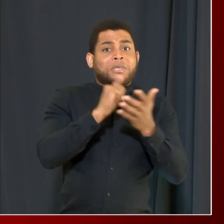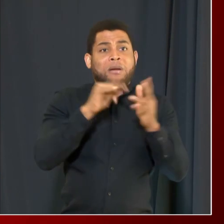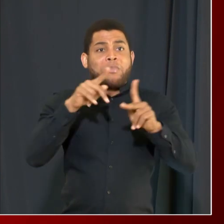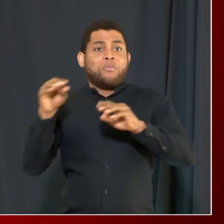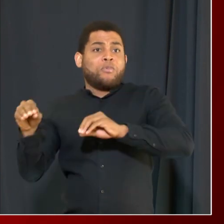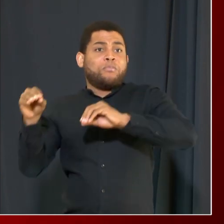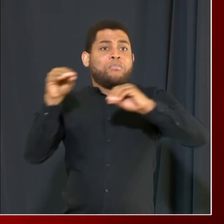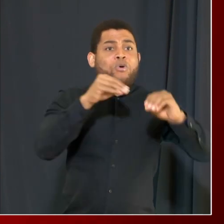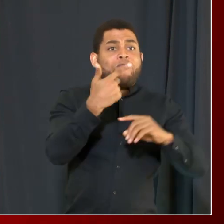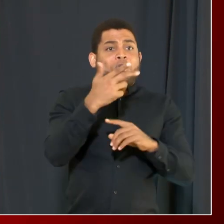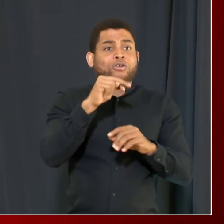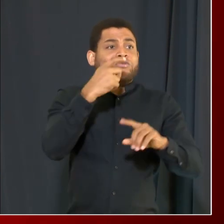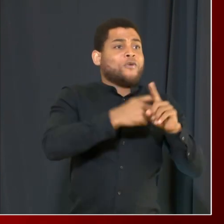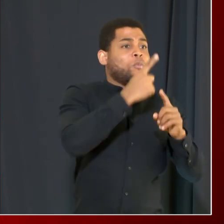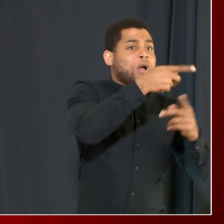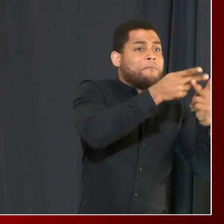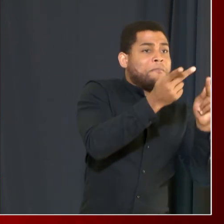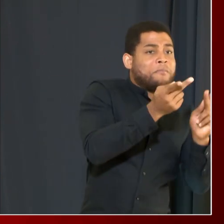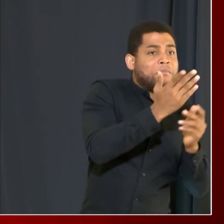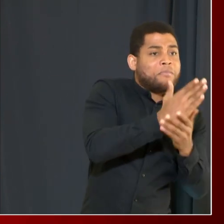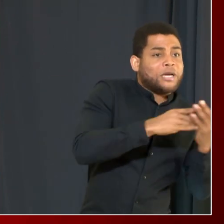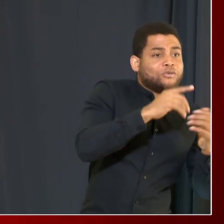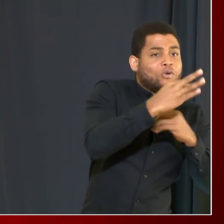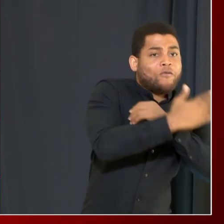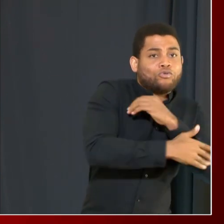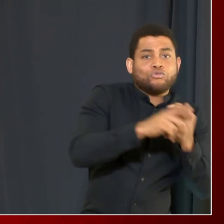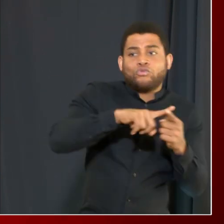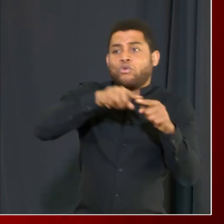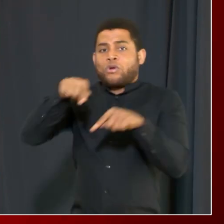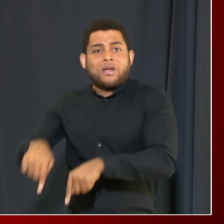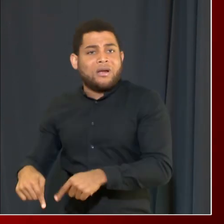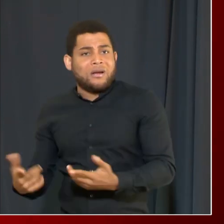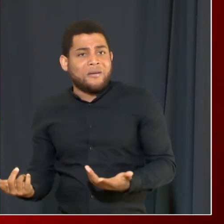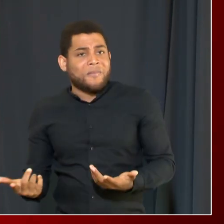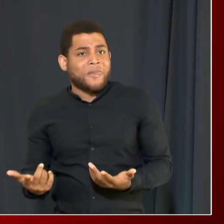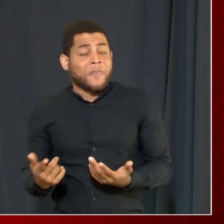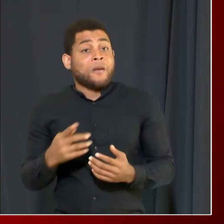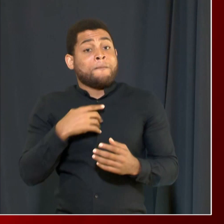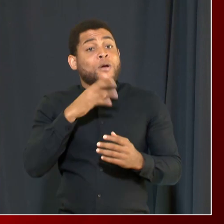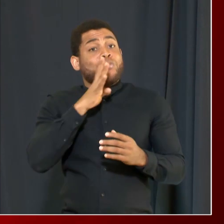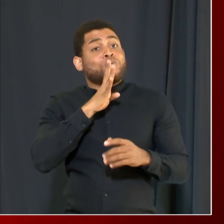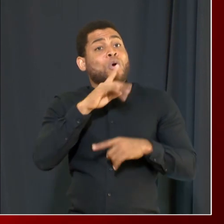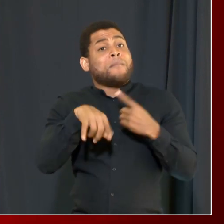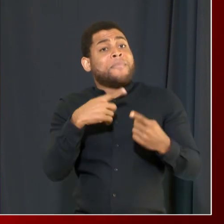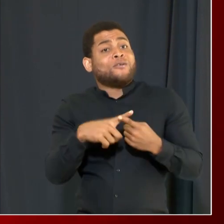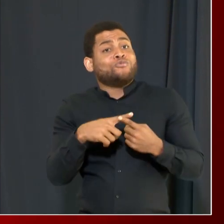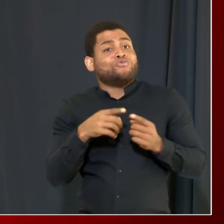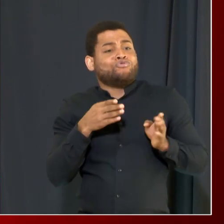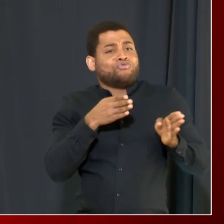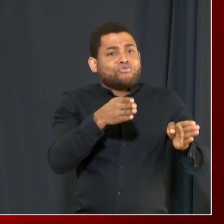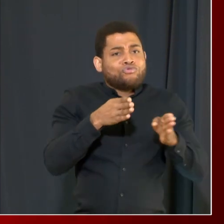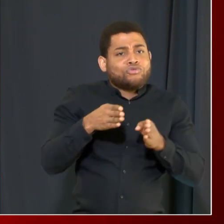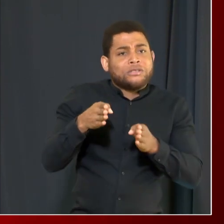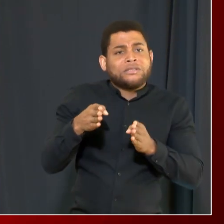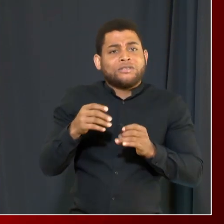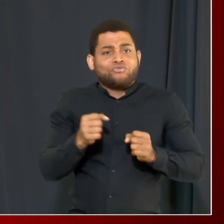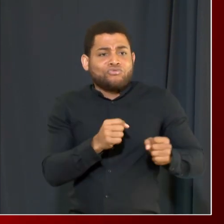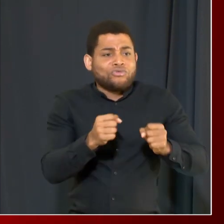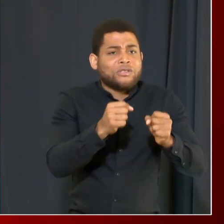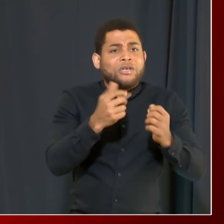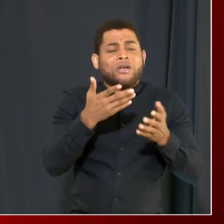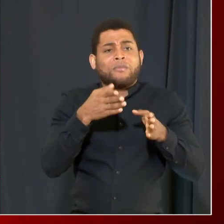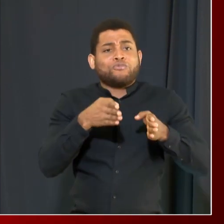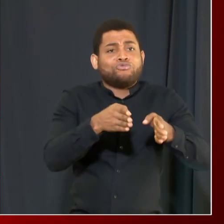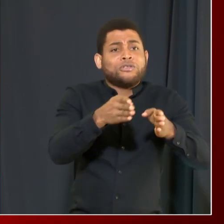country here. What I want to do is try to start making public the interstate trafficking efforts that we do have with our partners. So a lot of these cases actually